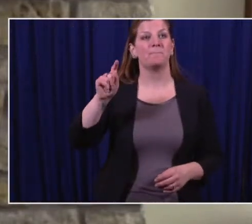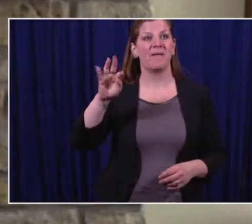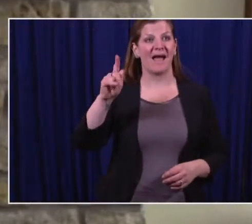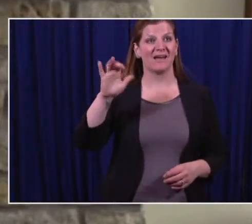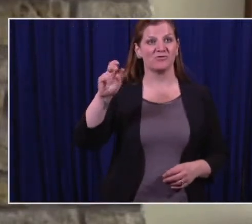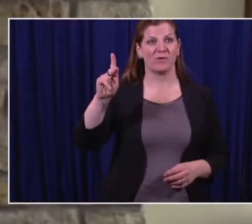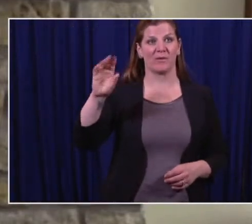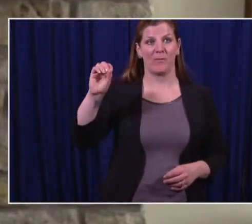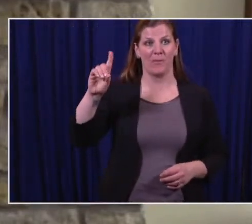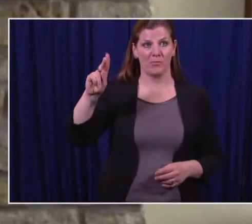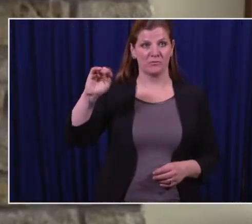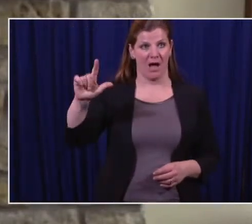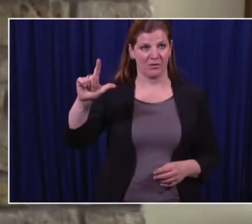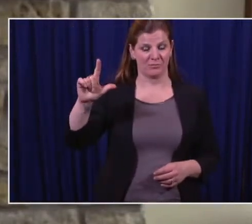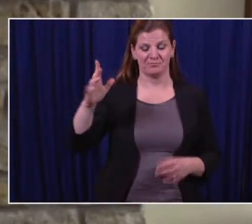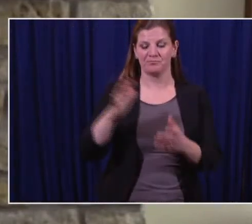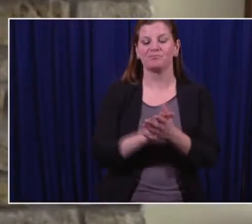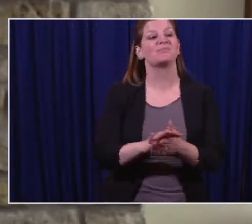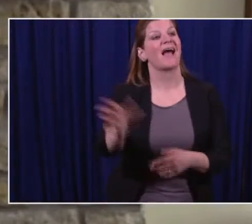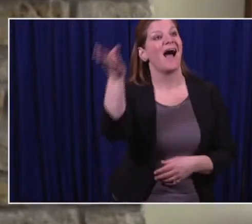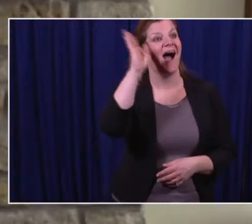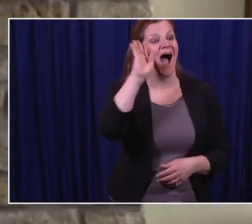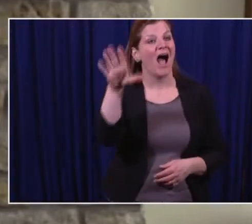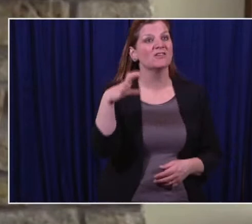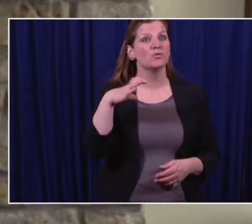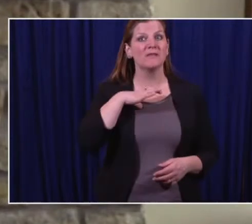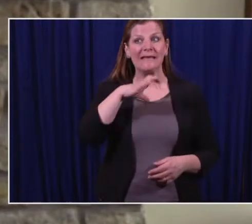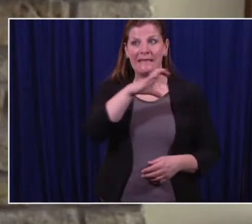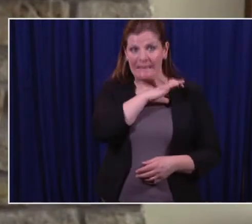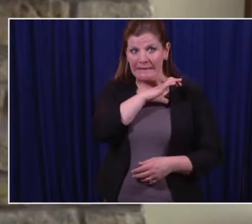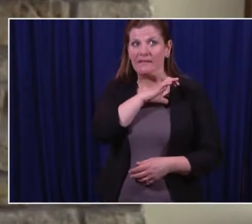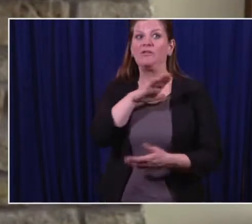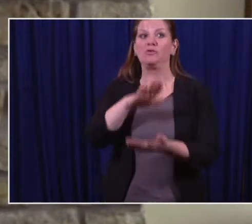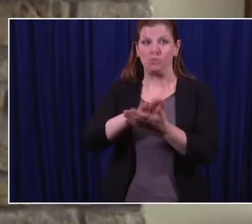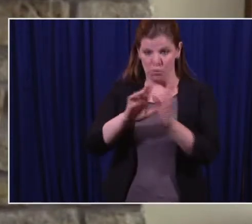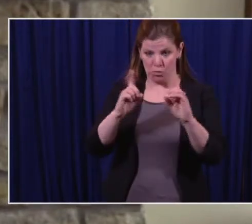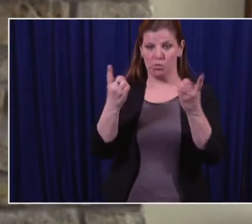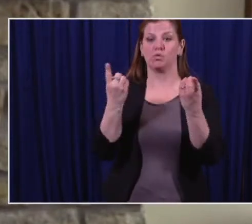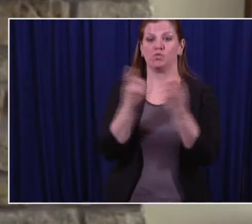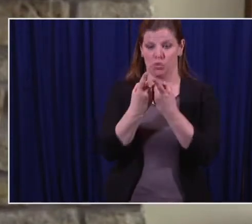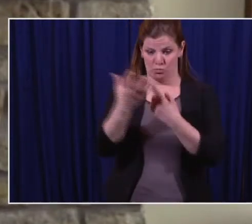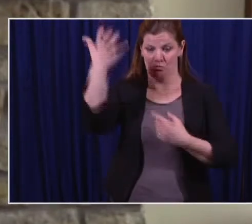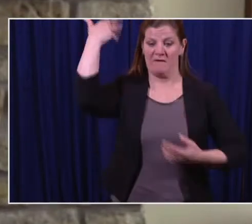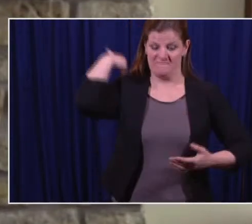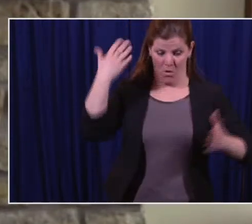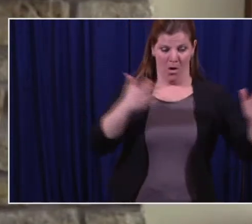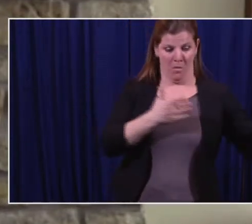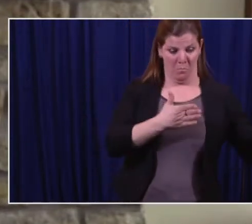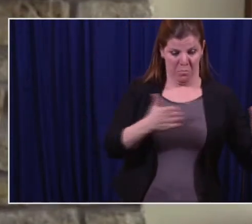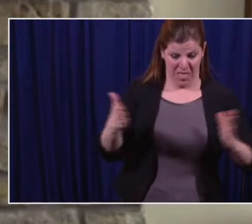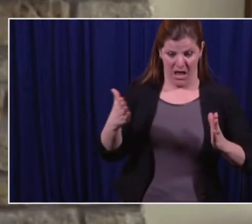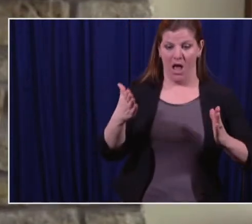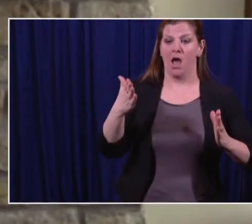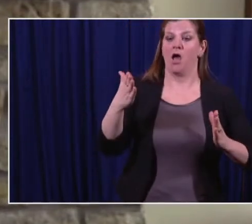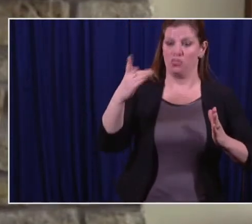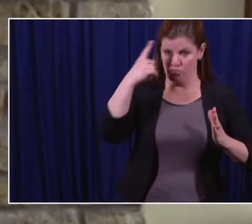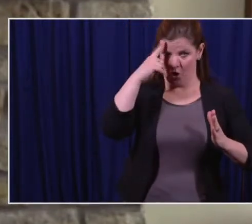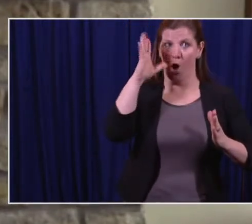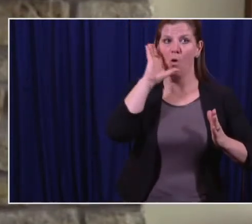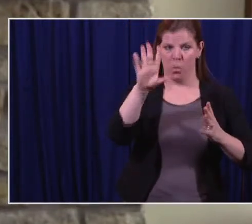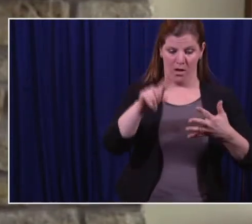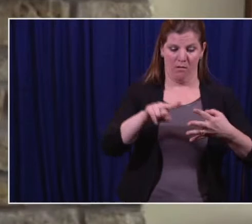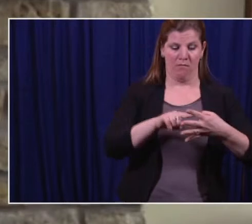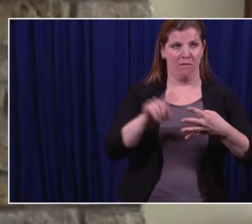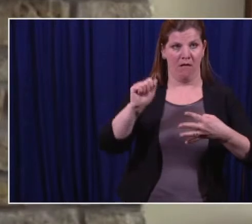Hi. So the Cleveland School District revised its opening plans from opening at the beginning of April to bringing a very